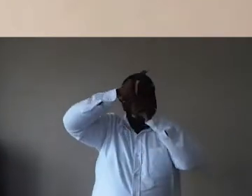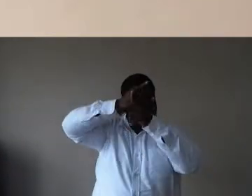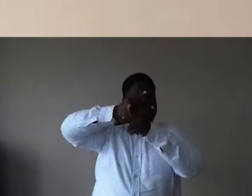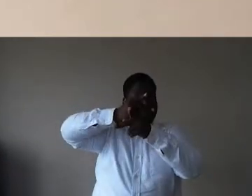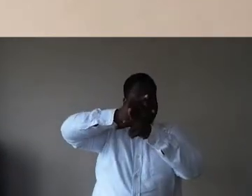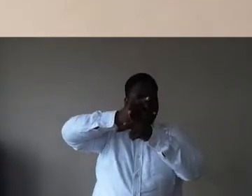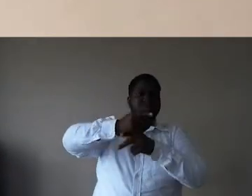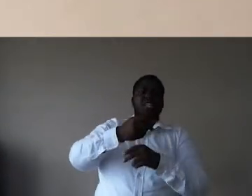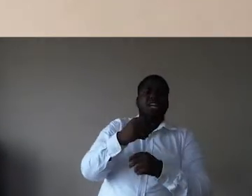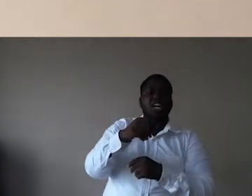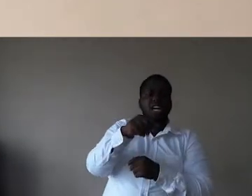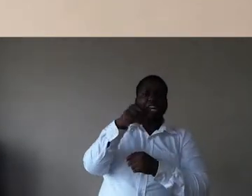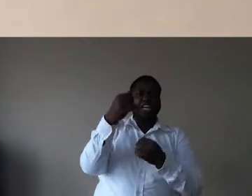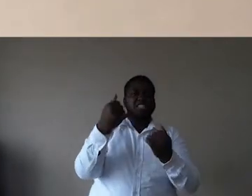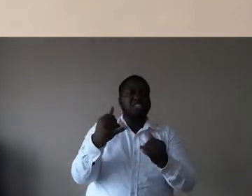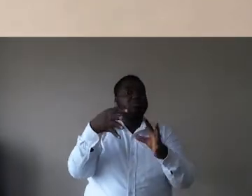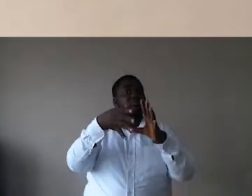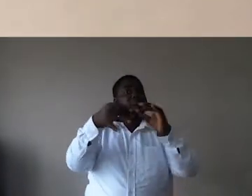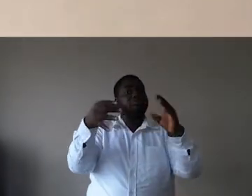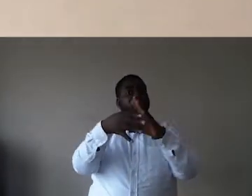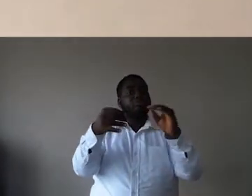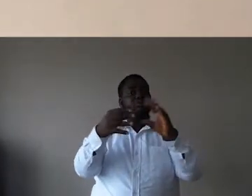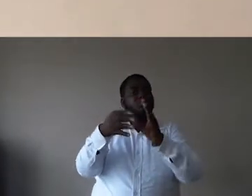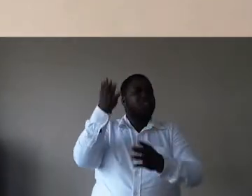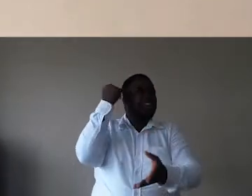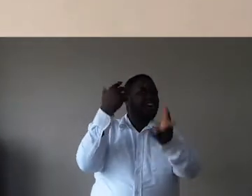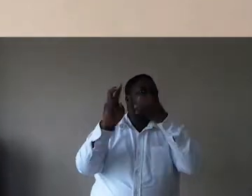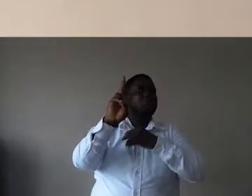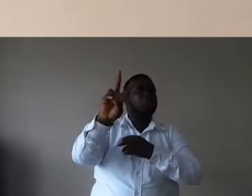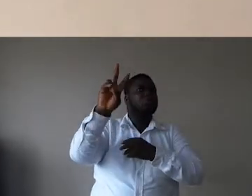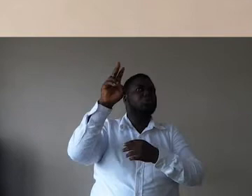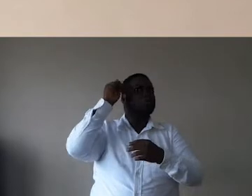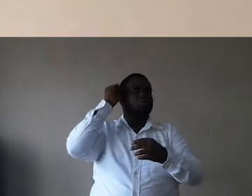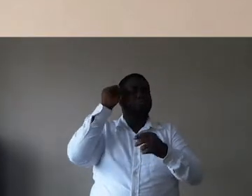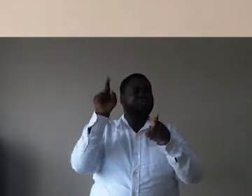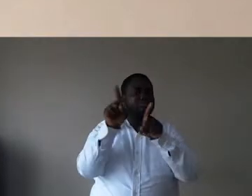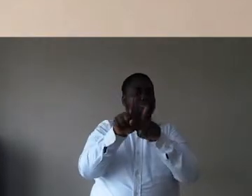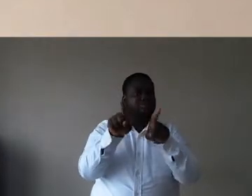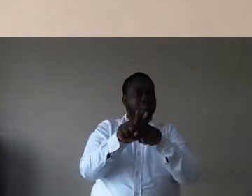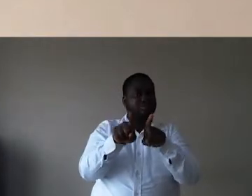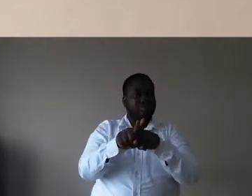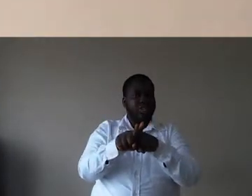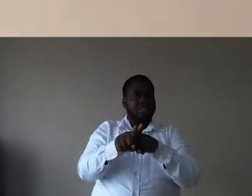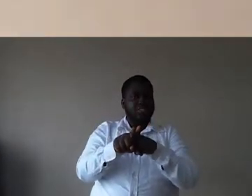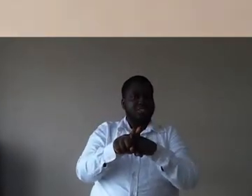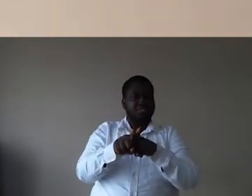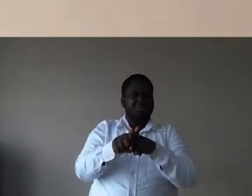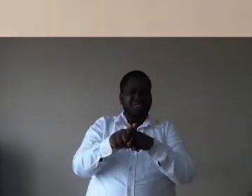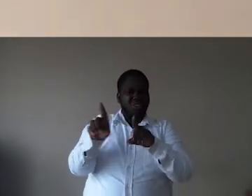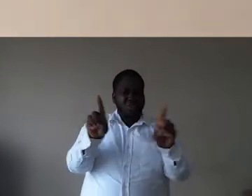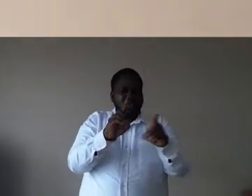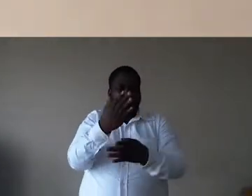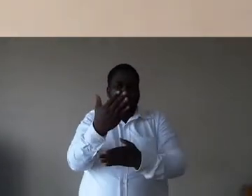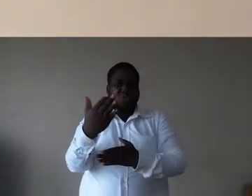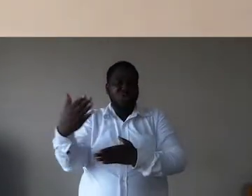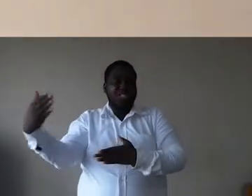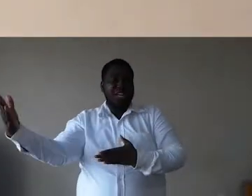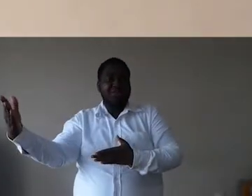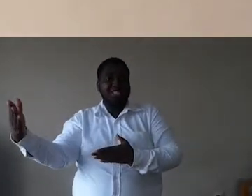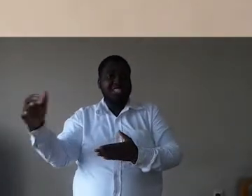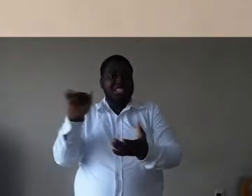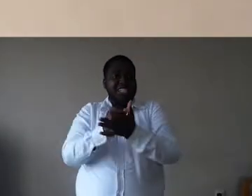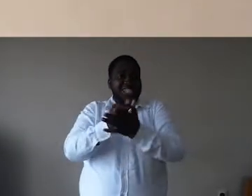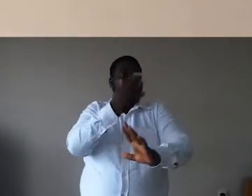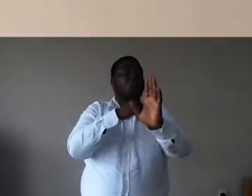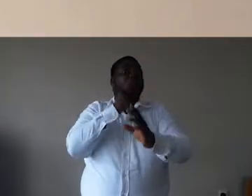and Abihu. They were the sons of Aaron. And these two brothers did something that was distasteful in the eyes